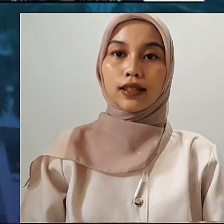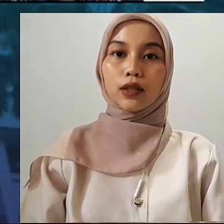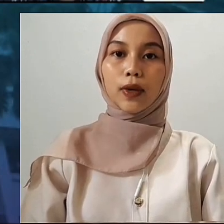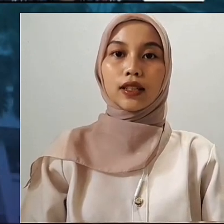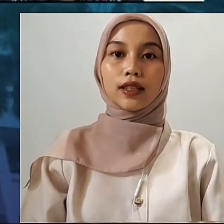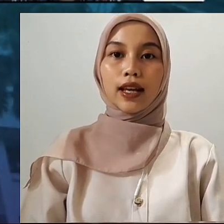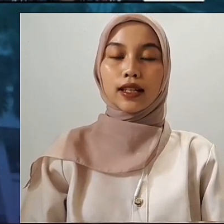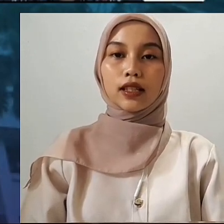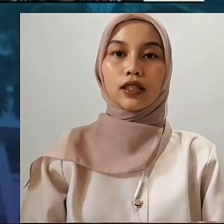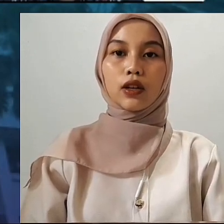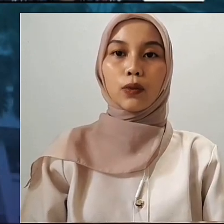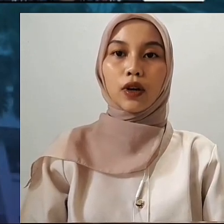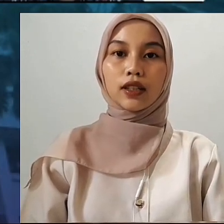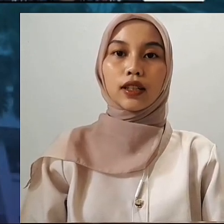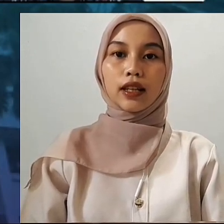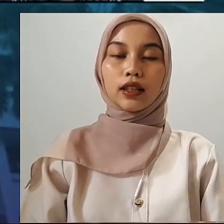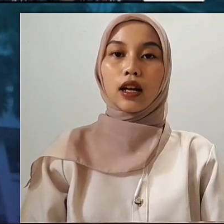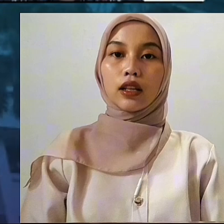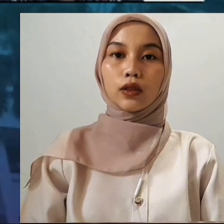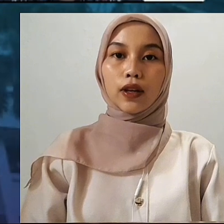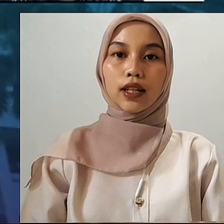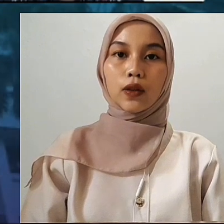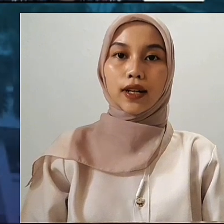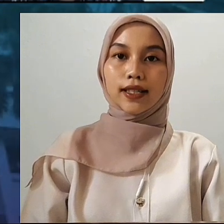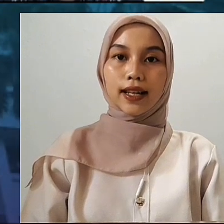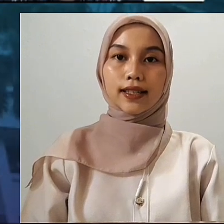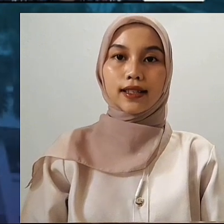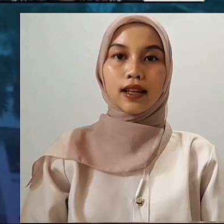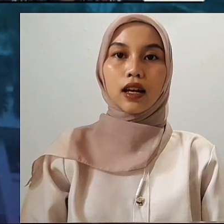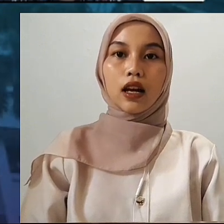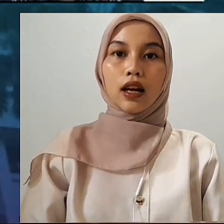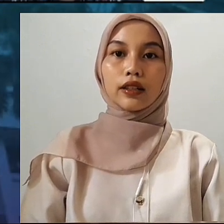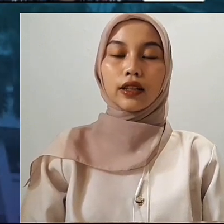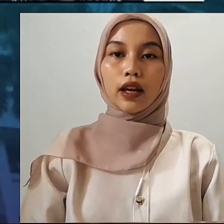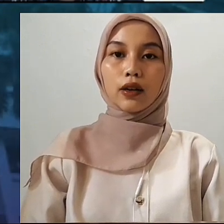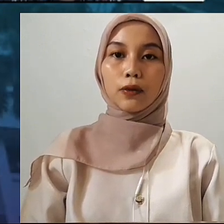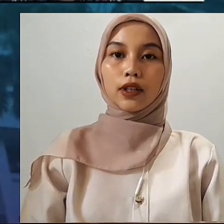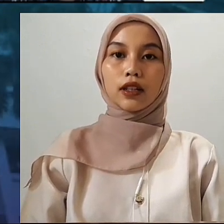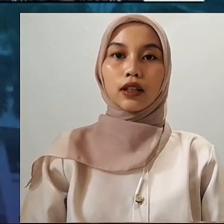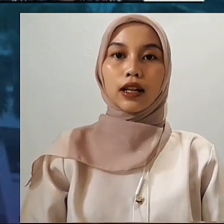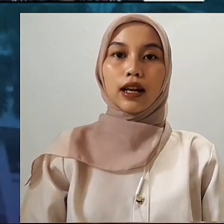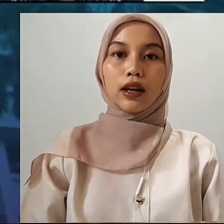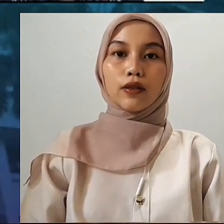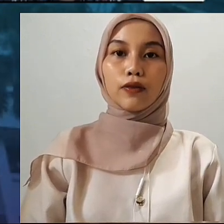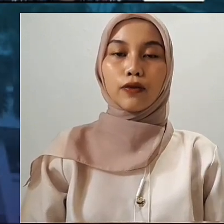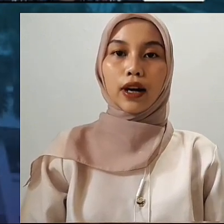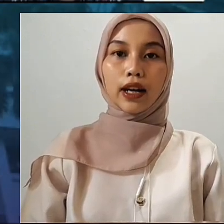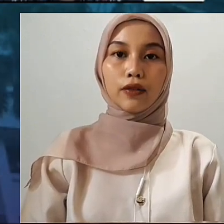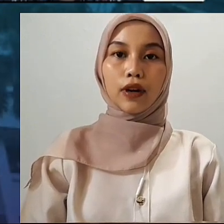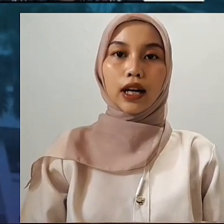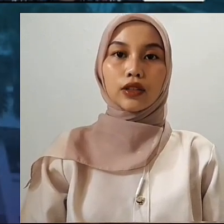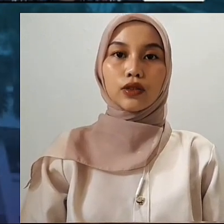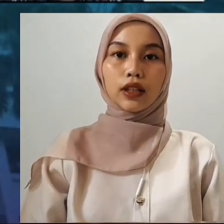10,453 suspected cases reported in 2026, there were